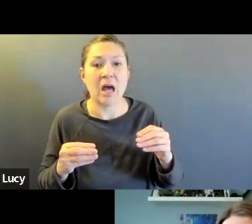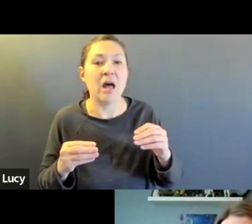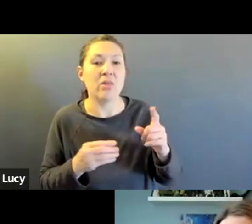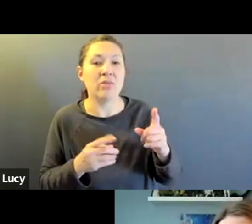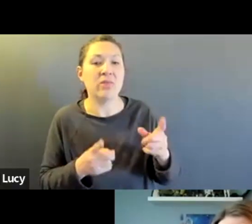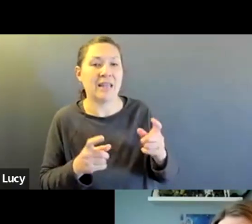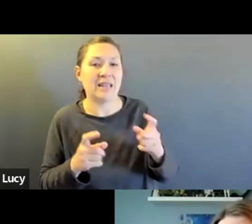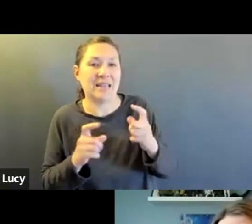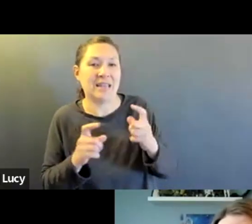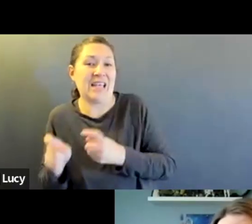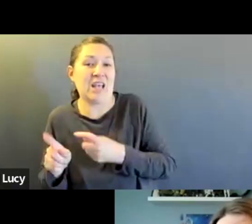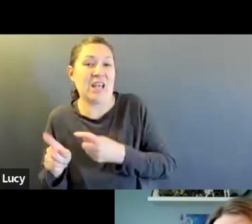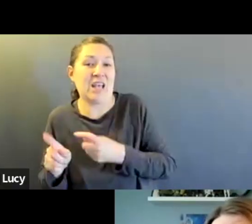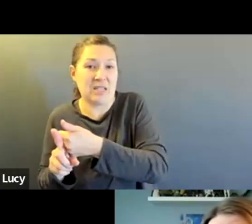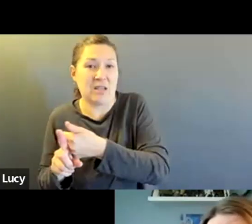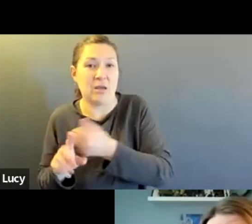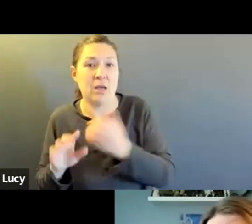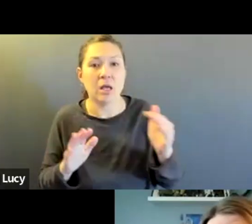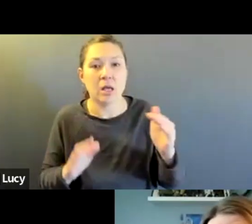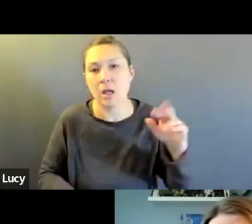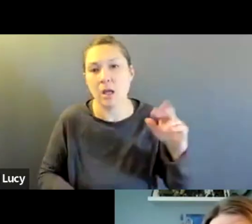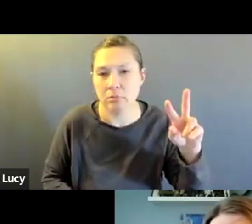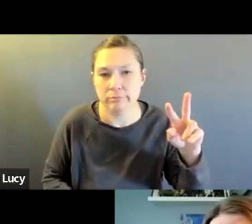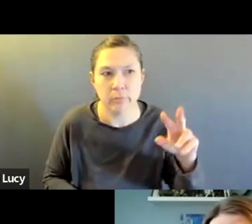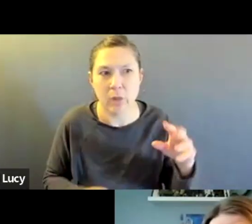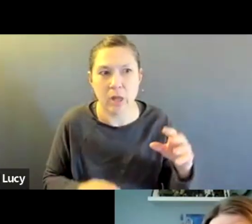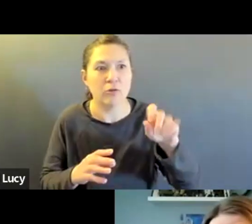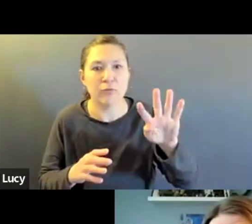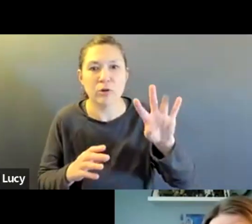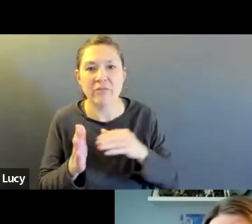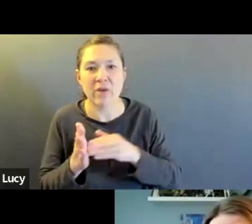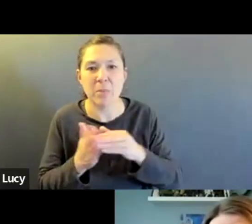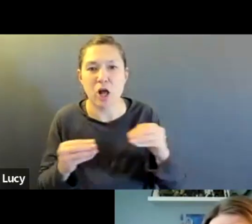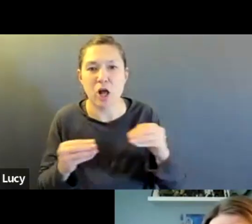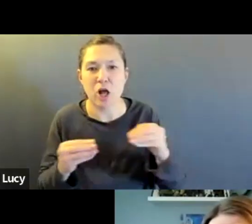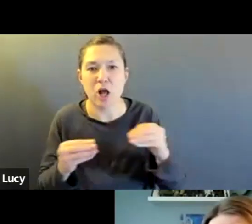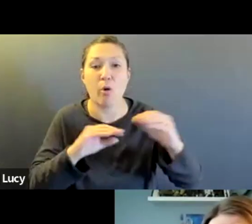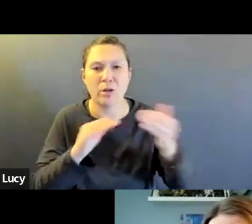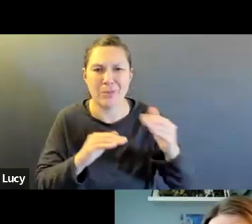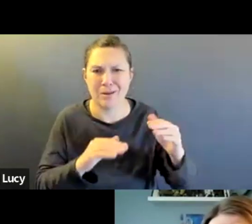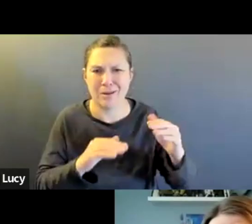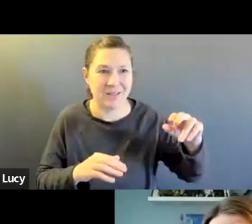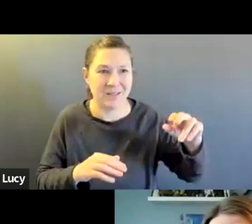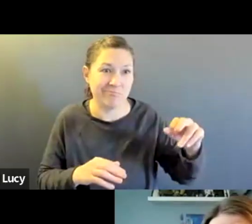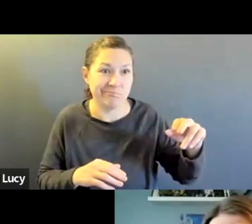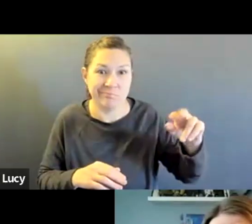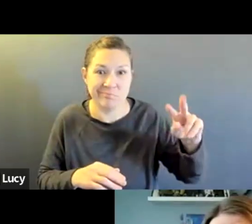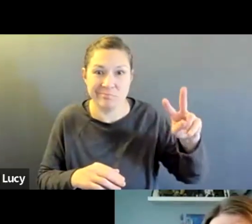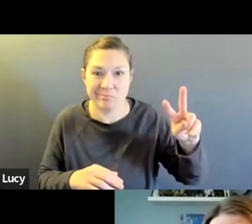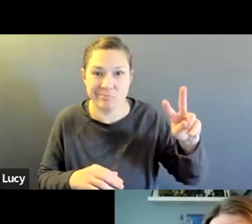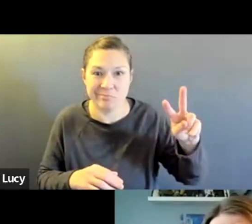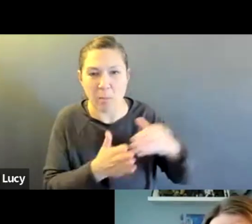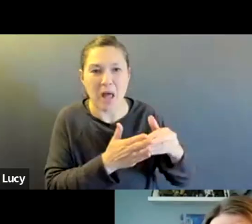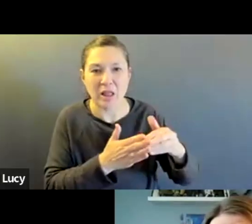the 203 million that goes out nationally from the NEA. So a place like New York is going to survive. It's